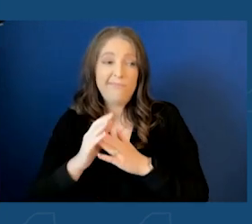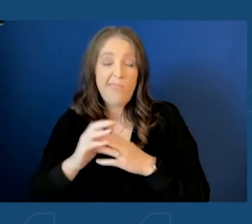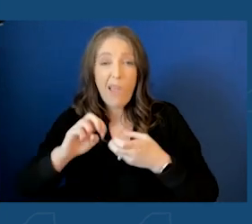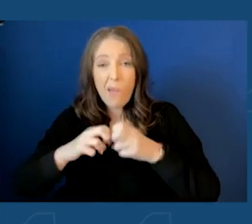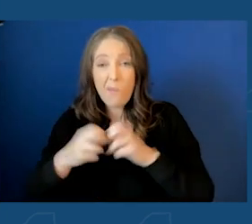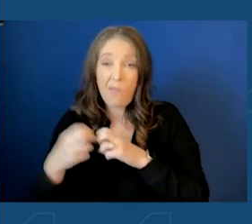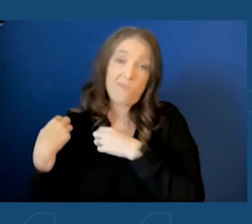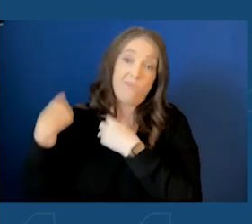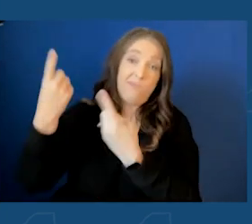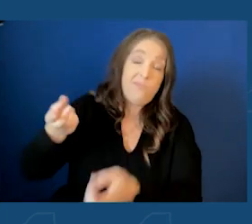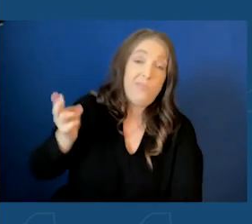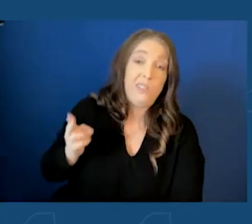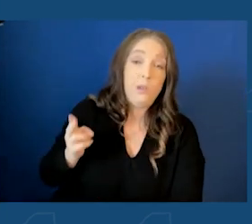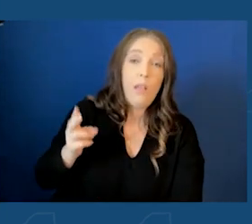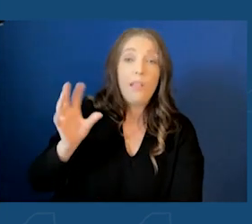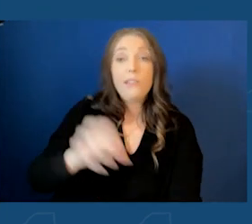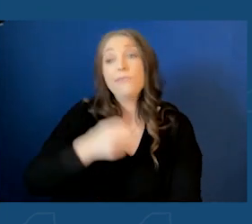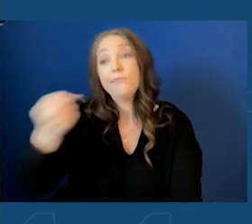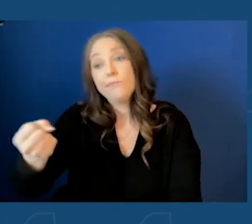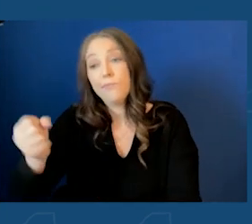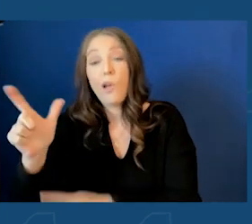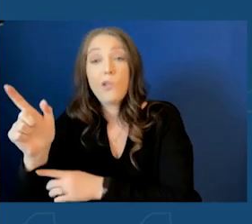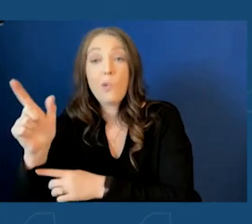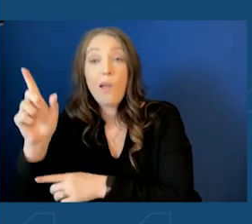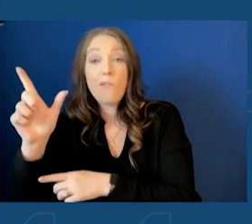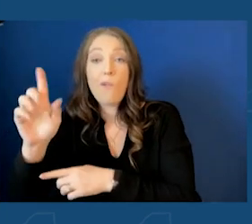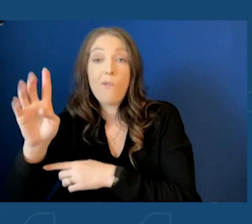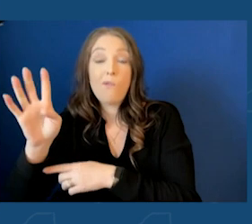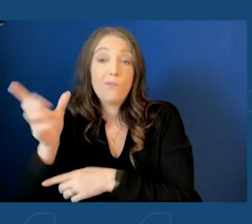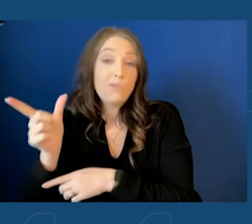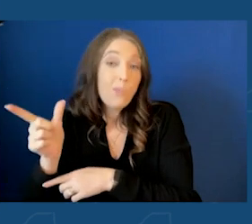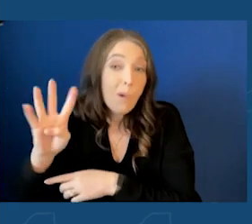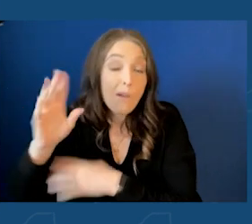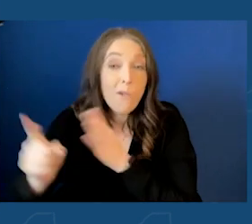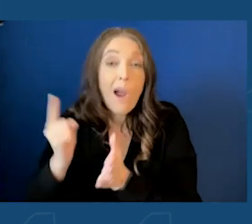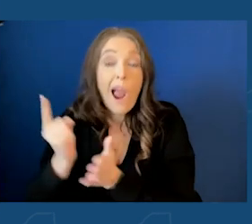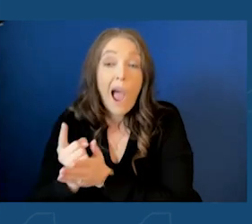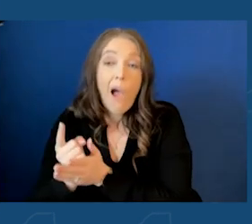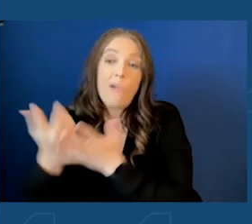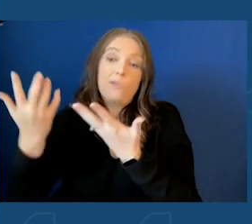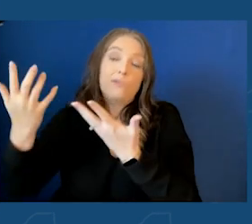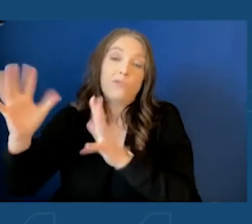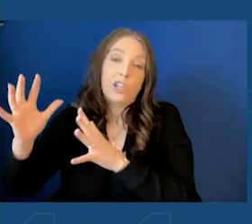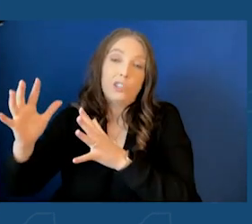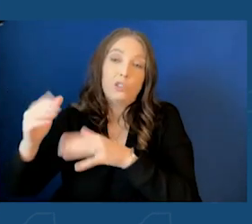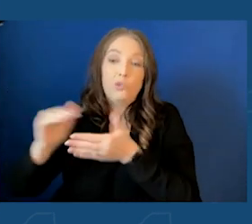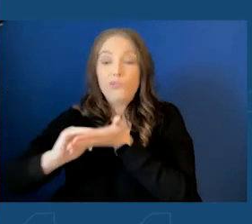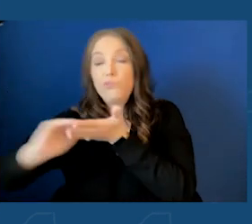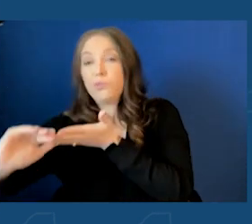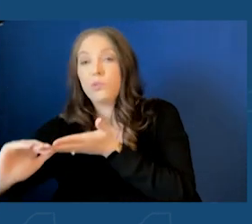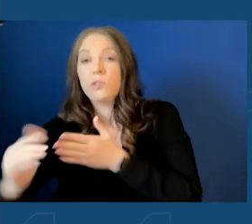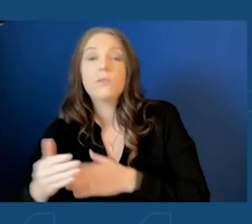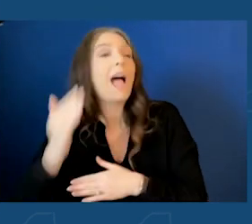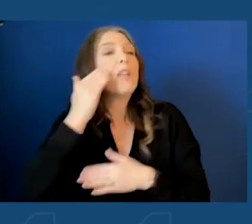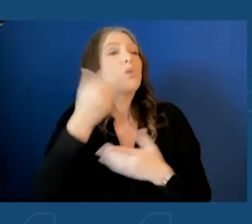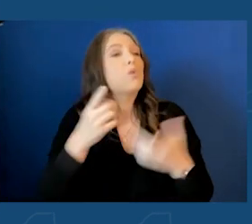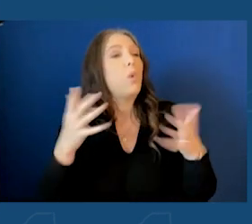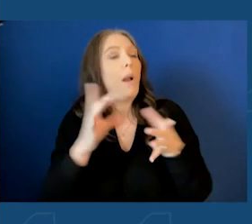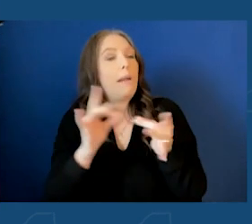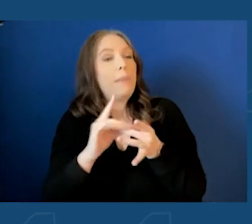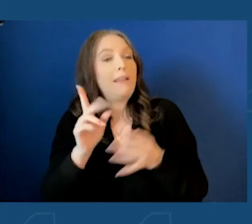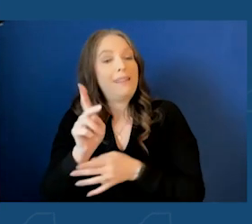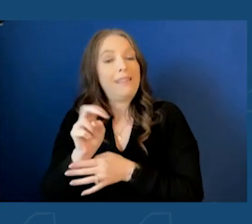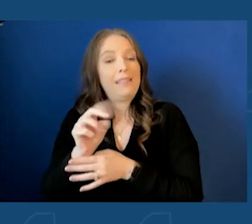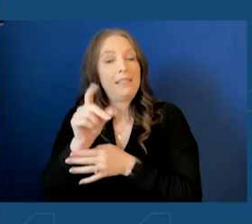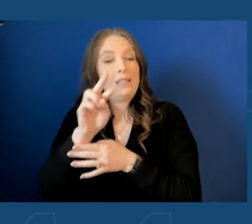then they're released within 24 hours because they don't meet the standard for Right. dangerousness. I know you mentioned Kendra's Law, but part of what your own administration said they